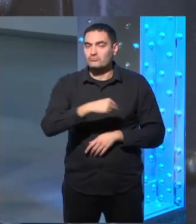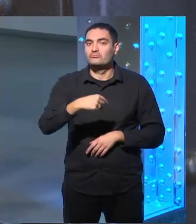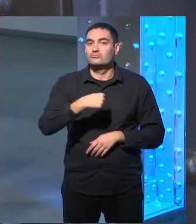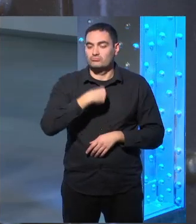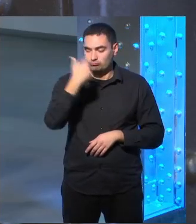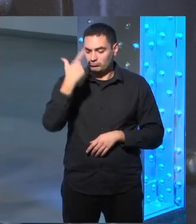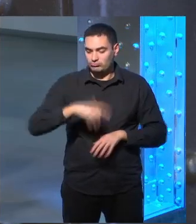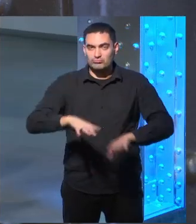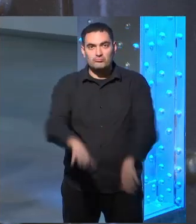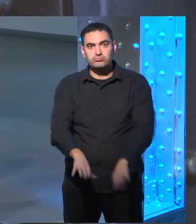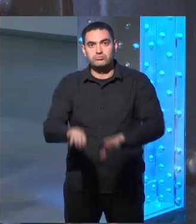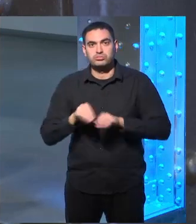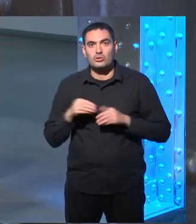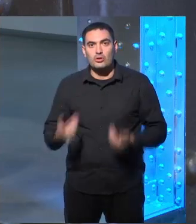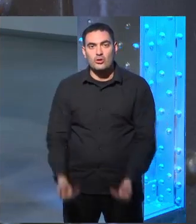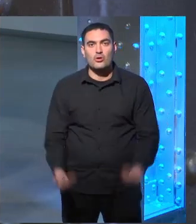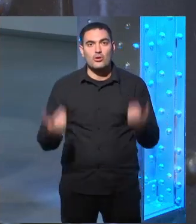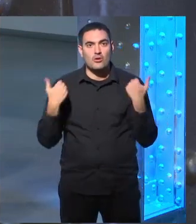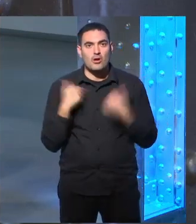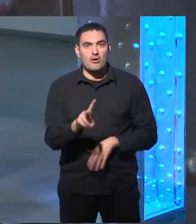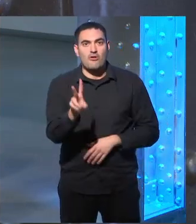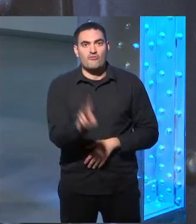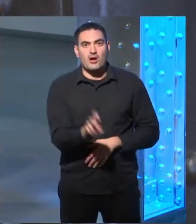education, thanks to those, I have